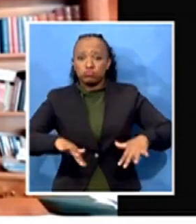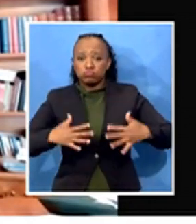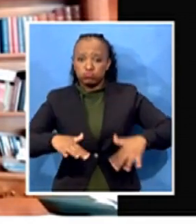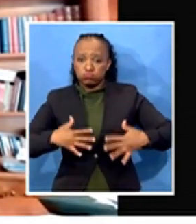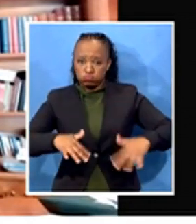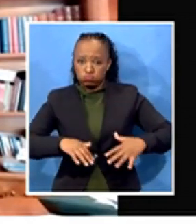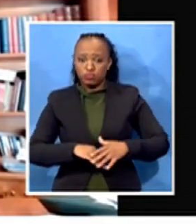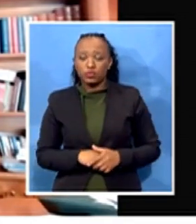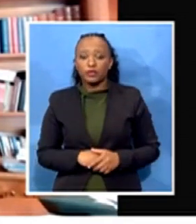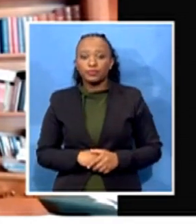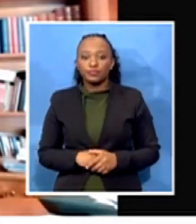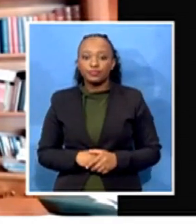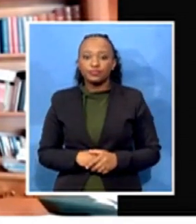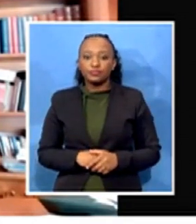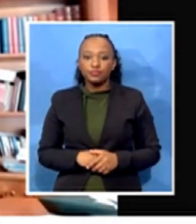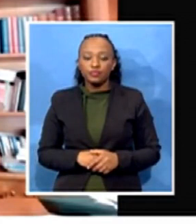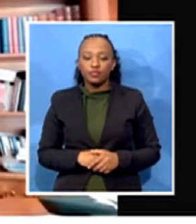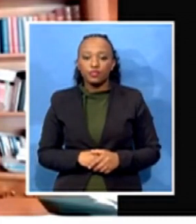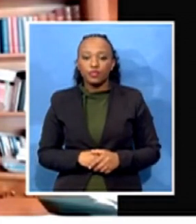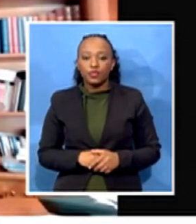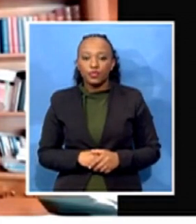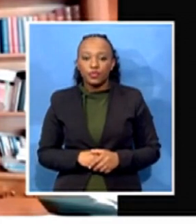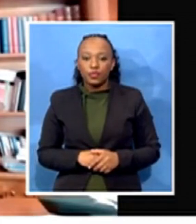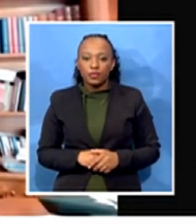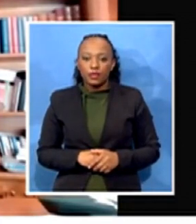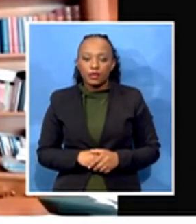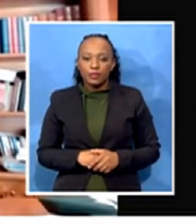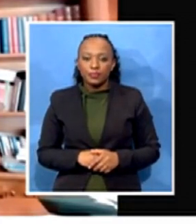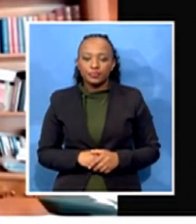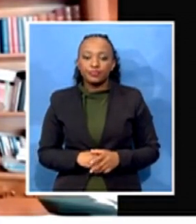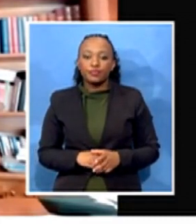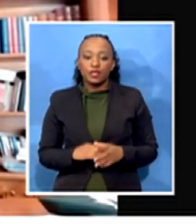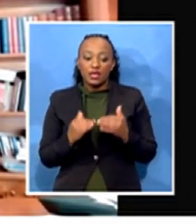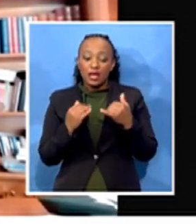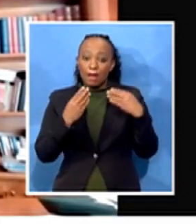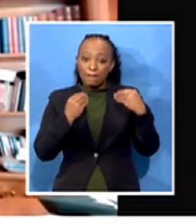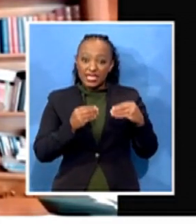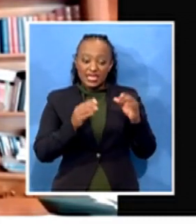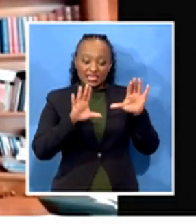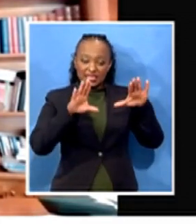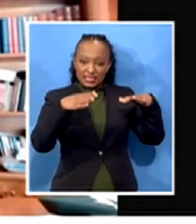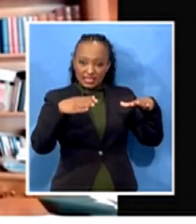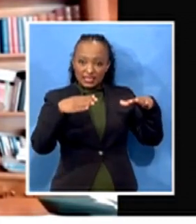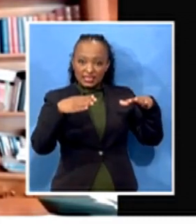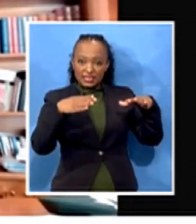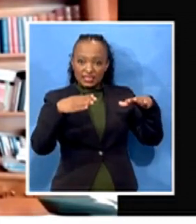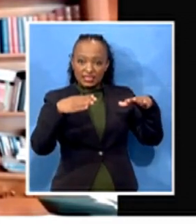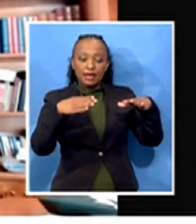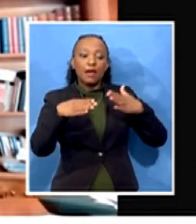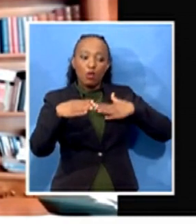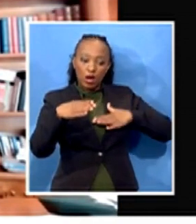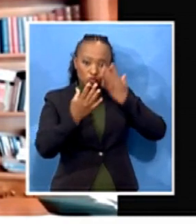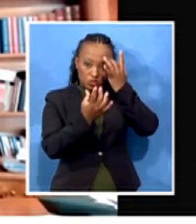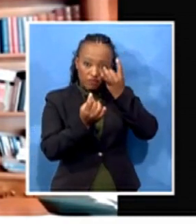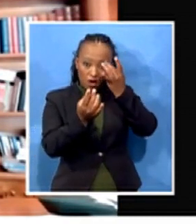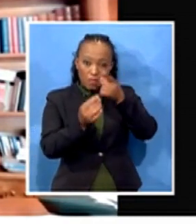as an industry, I want you to know that you play the most important role in